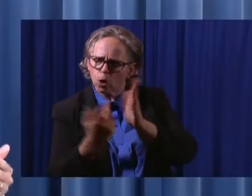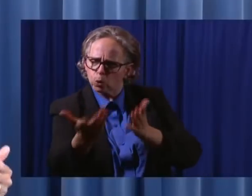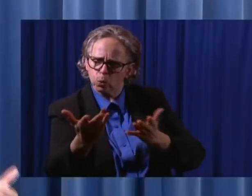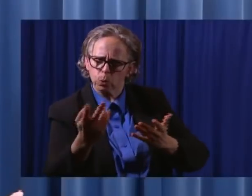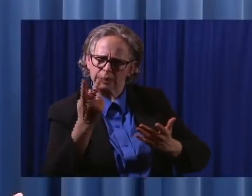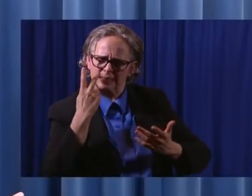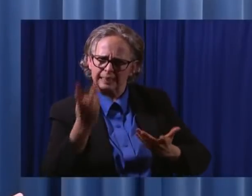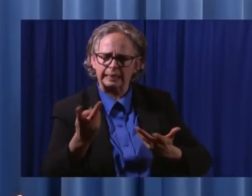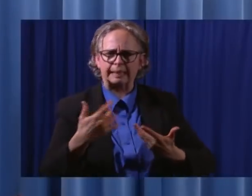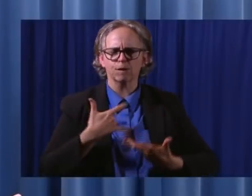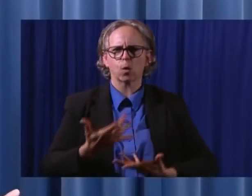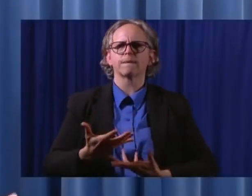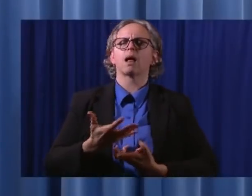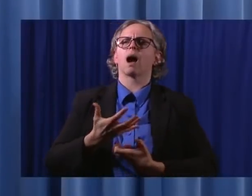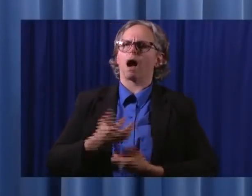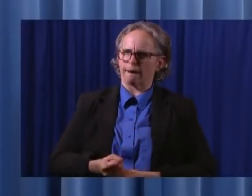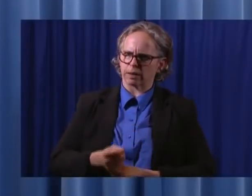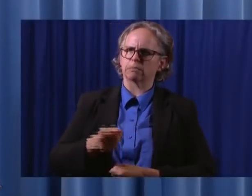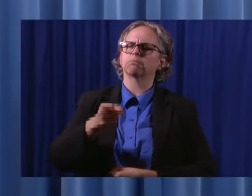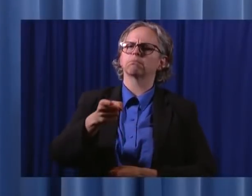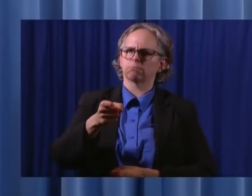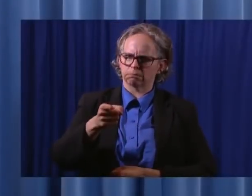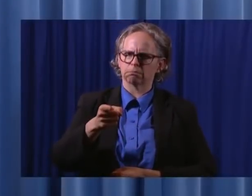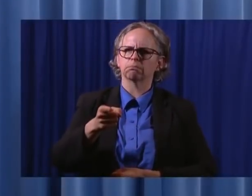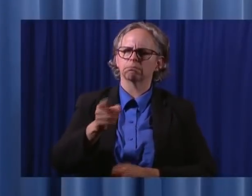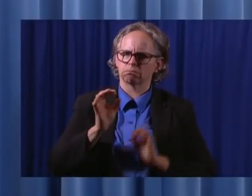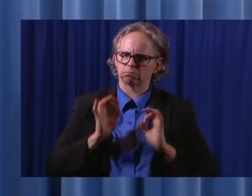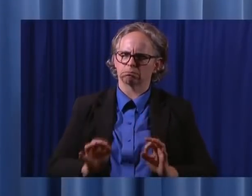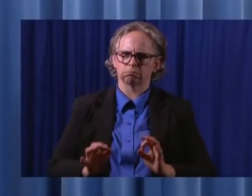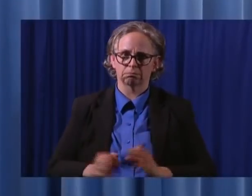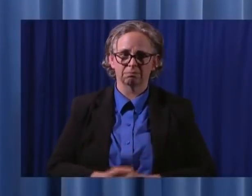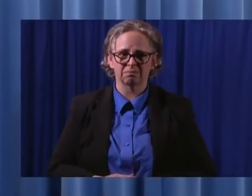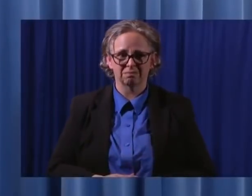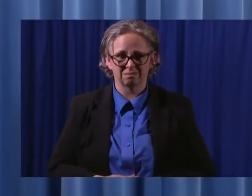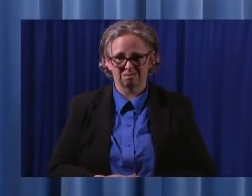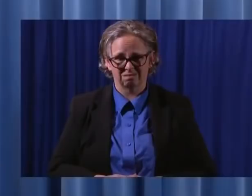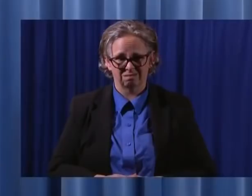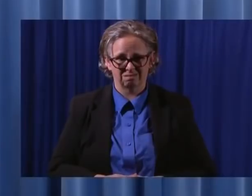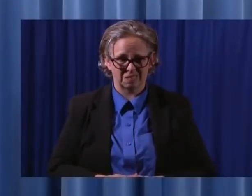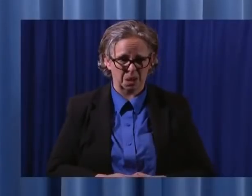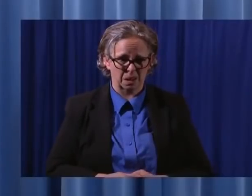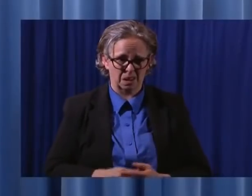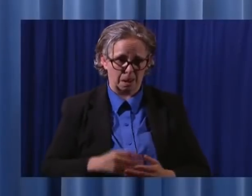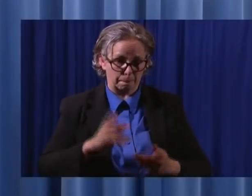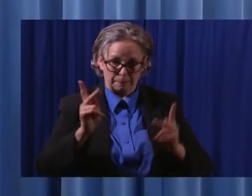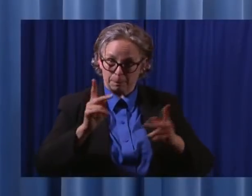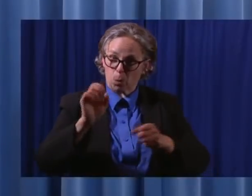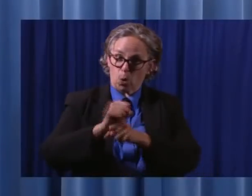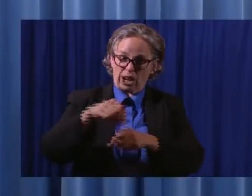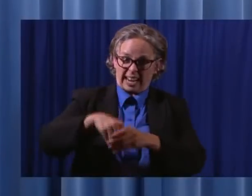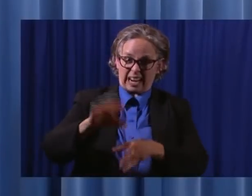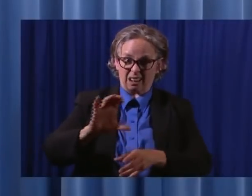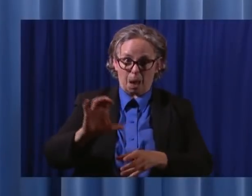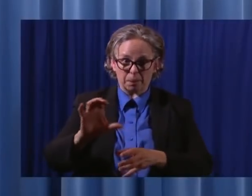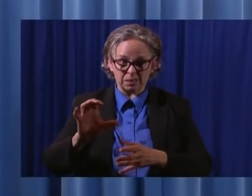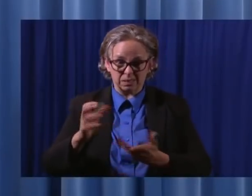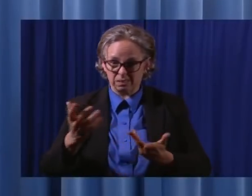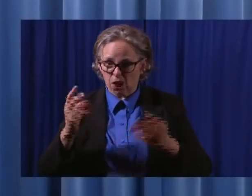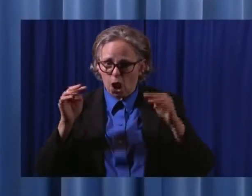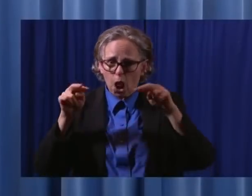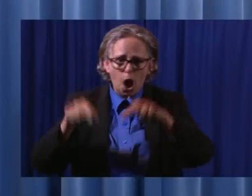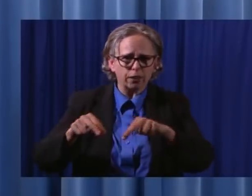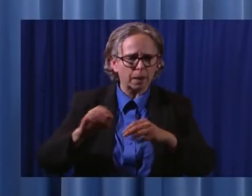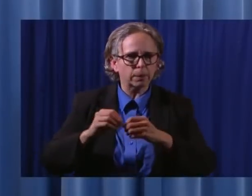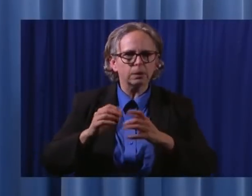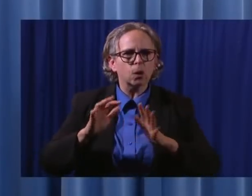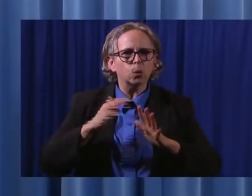just our team here in Columbus that's looking at numbers. You know, this is why we've had you know, people in